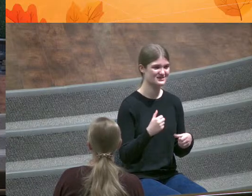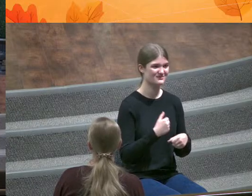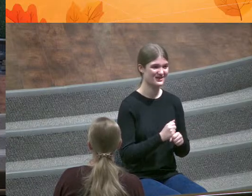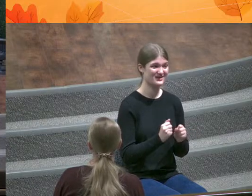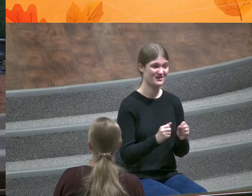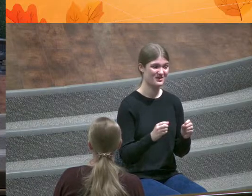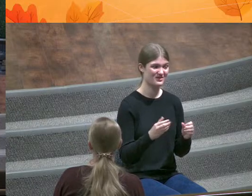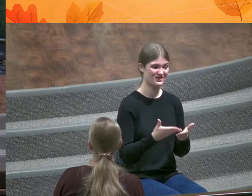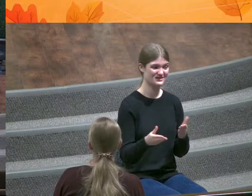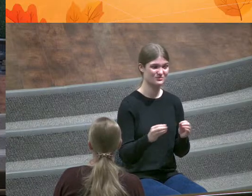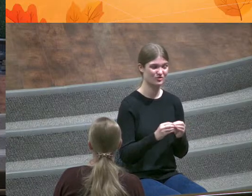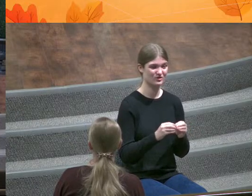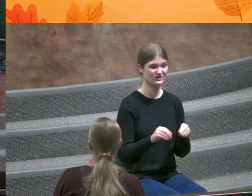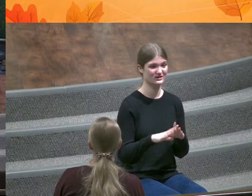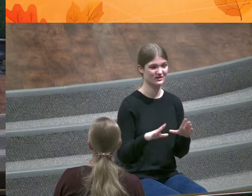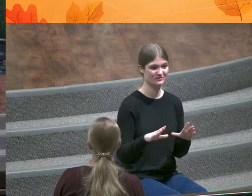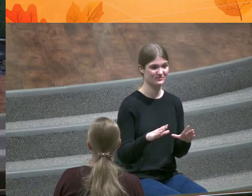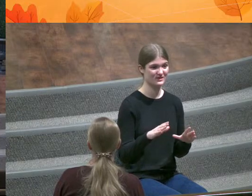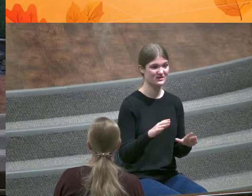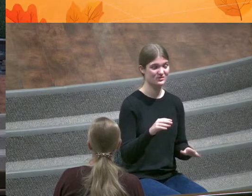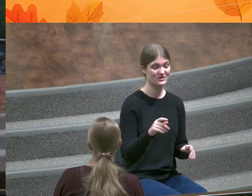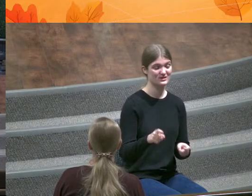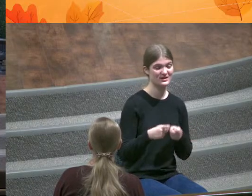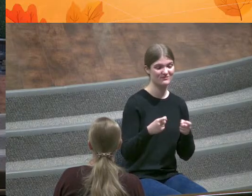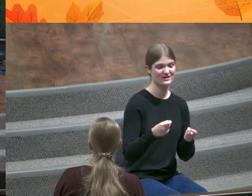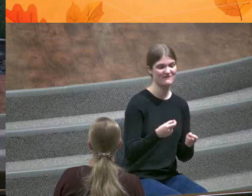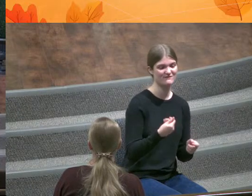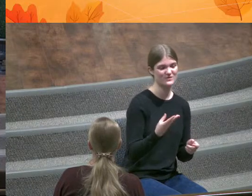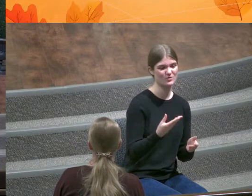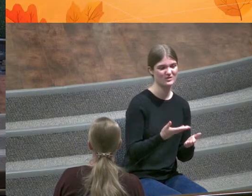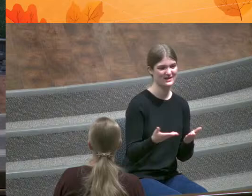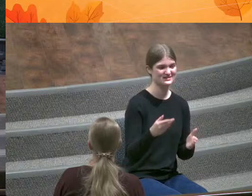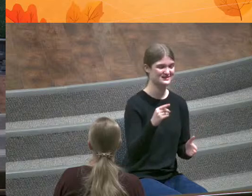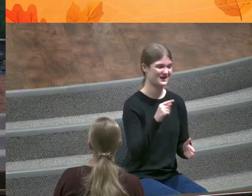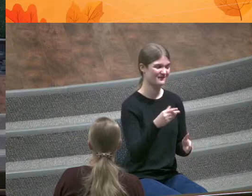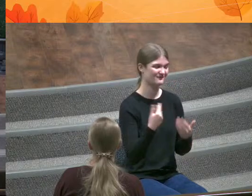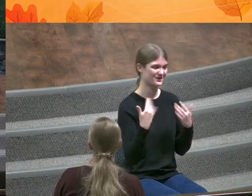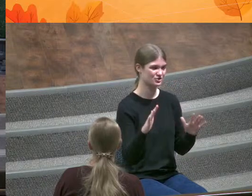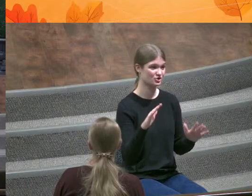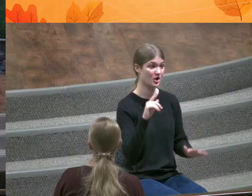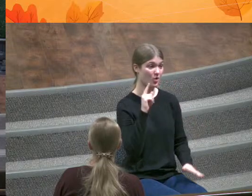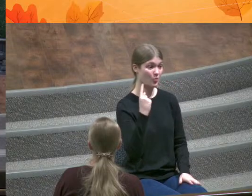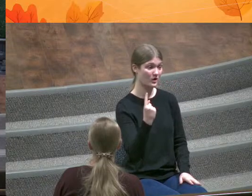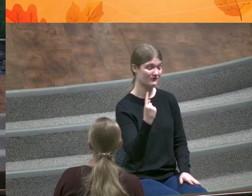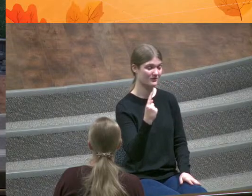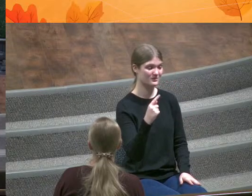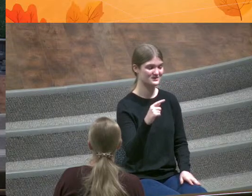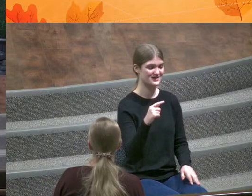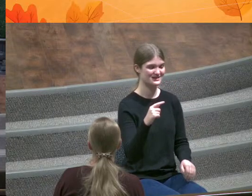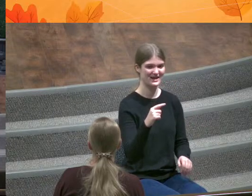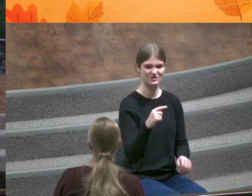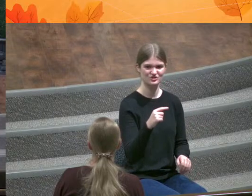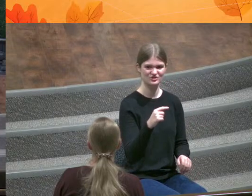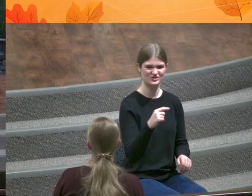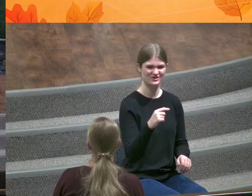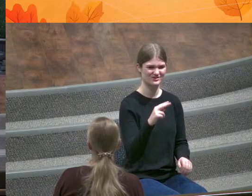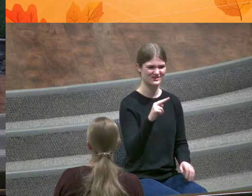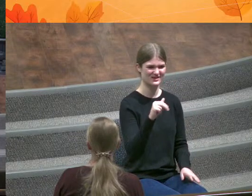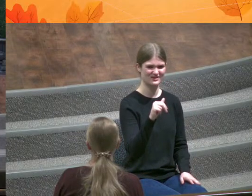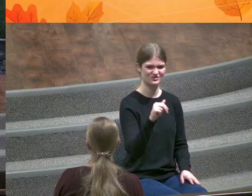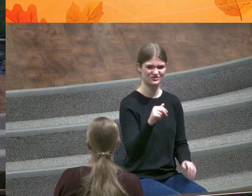So he gave me this thing and he said, hey, I'm through with this. He gave me several of them. One of them was a National Geographic. And there was an article in there